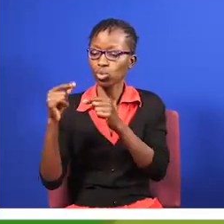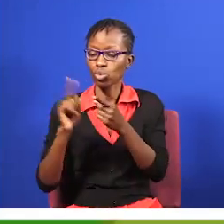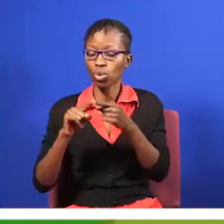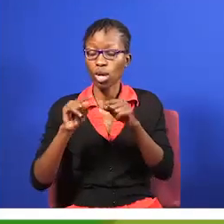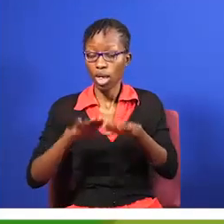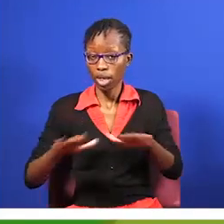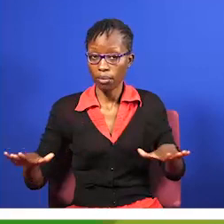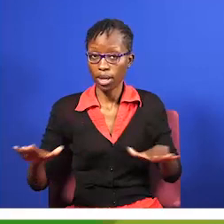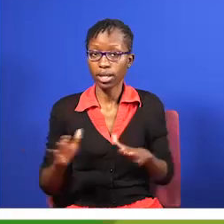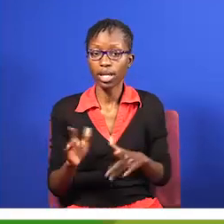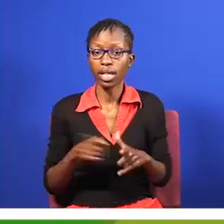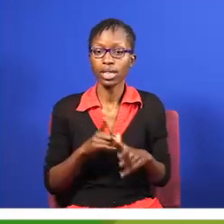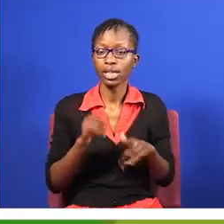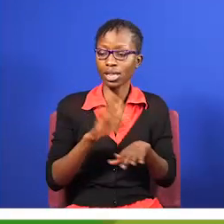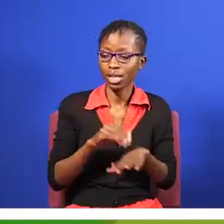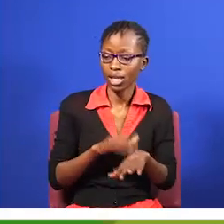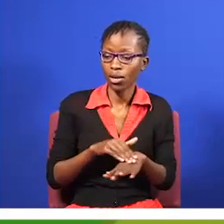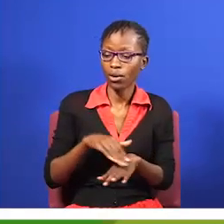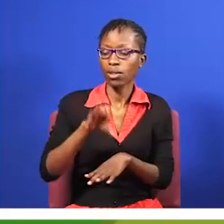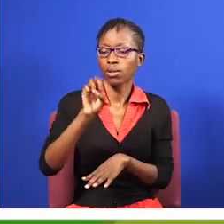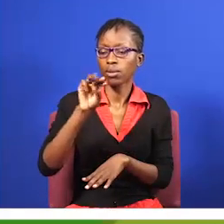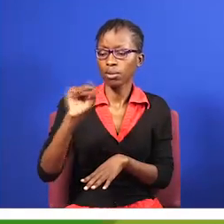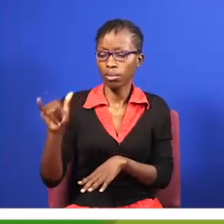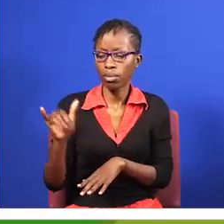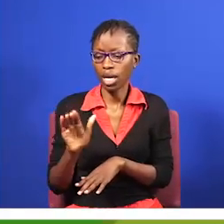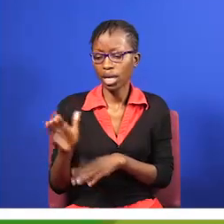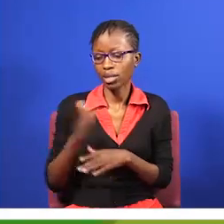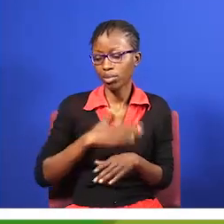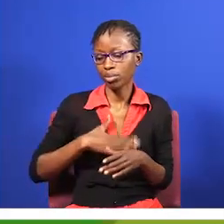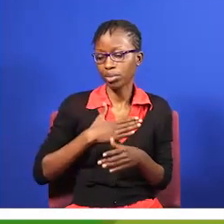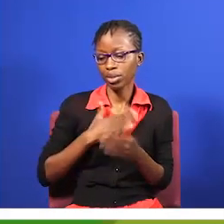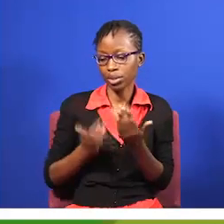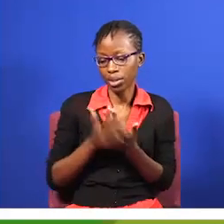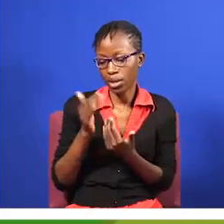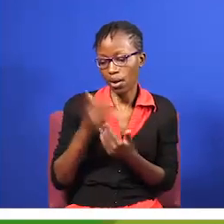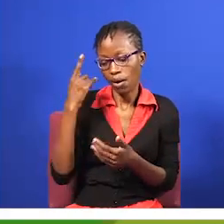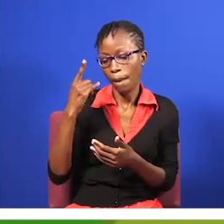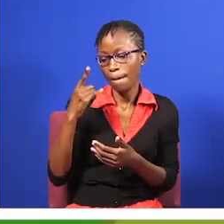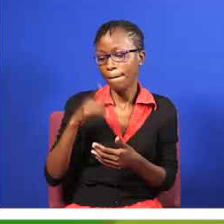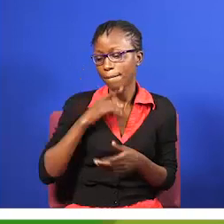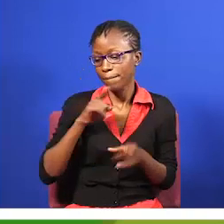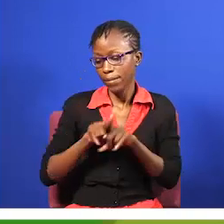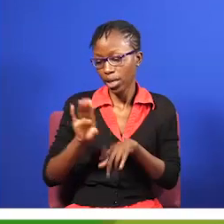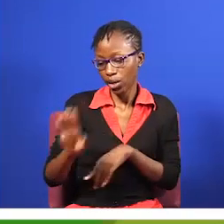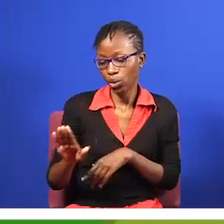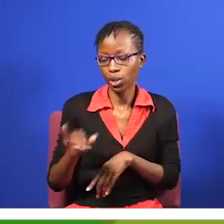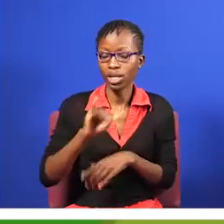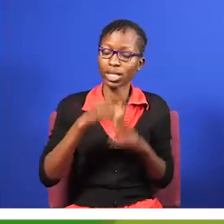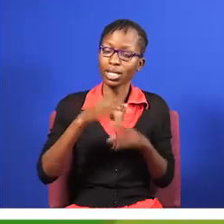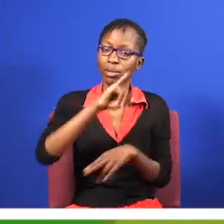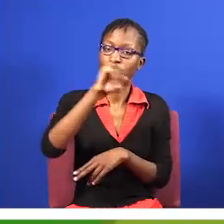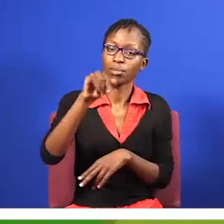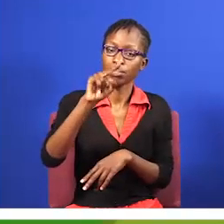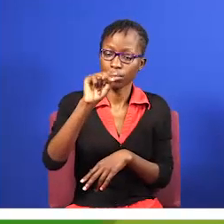market, and then she called Emmy and asked her to take care of her little brother, Jack. Emmy